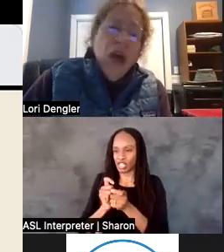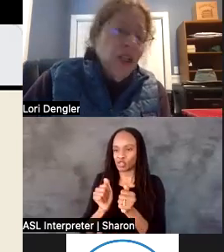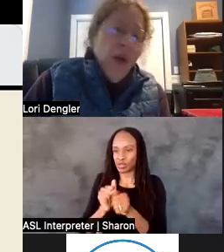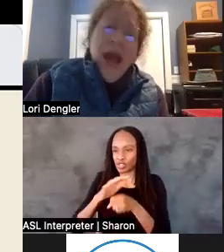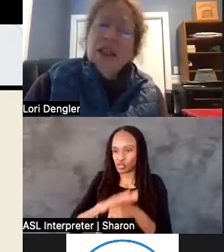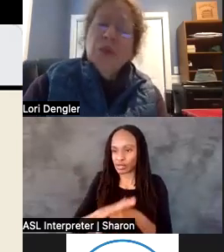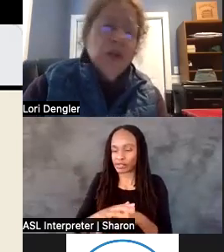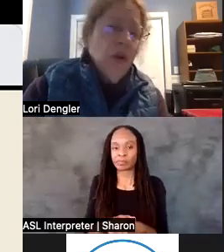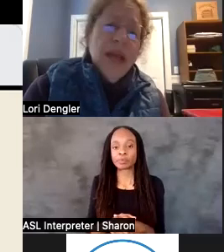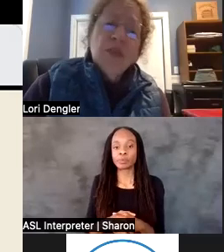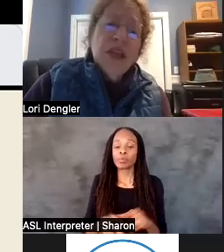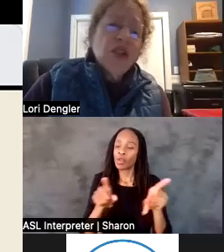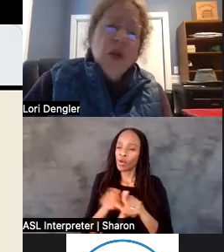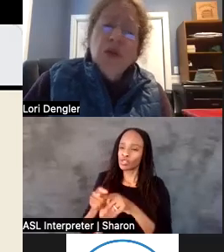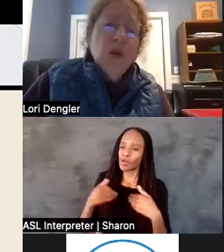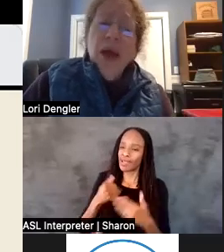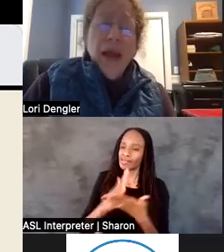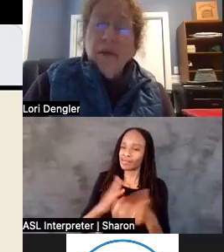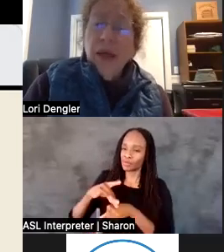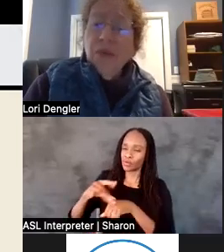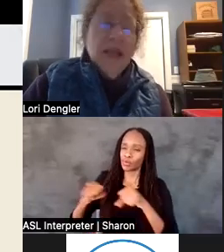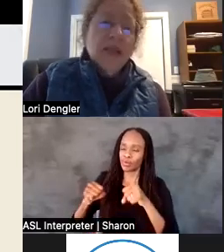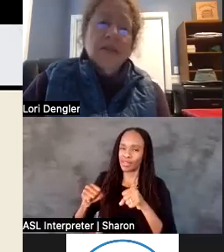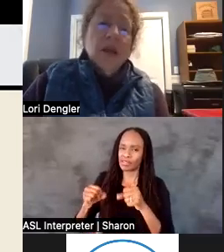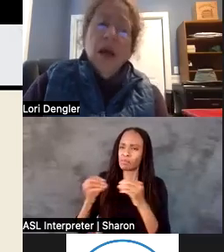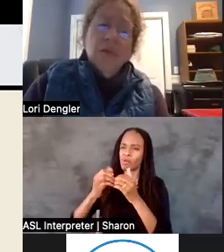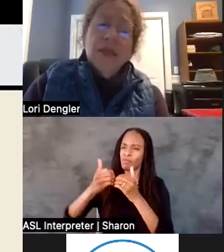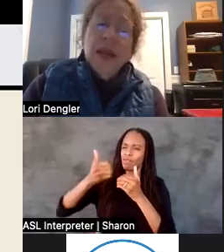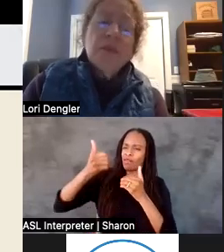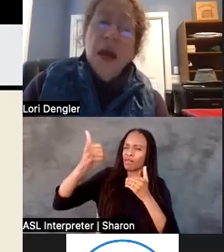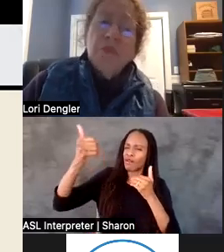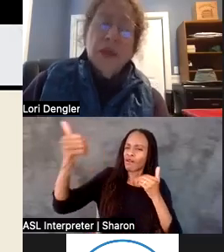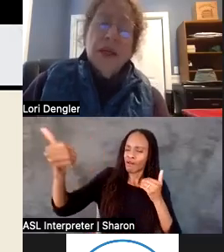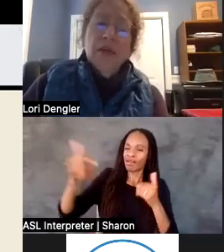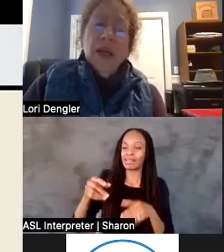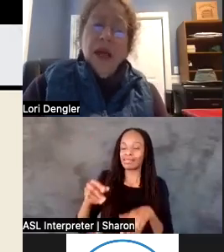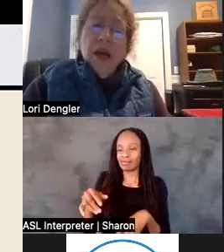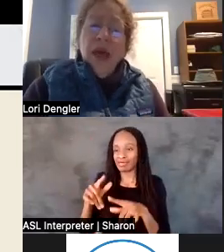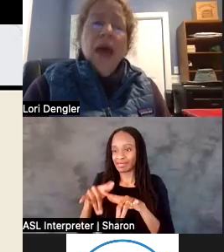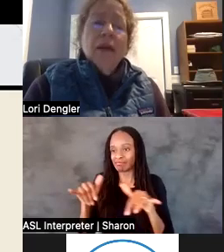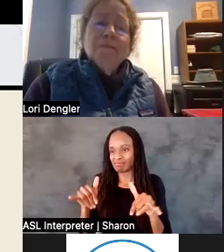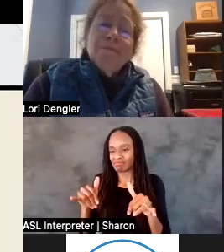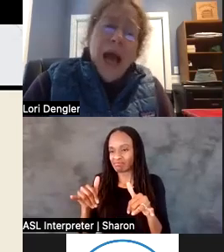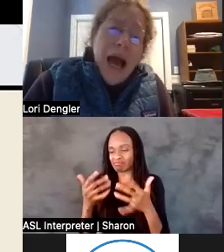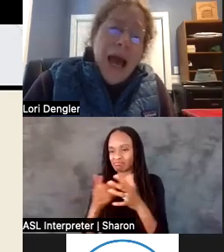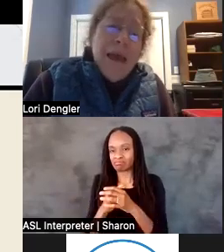We also had some earthquakes much further away in this same time period